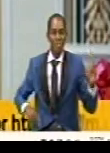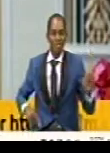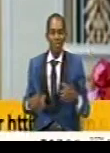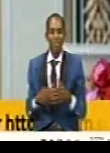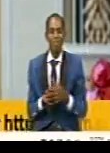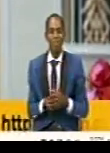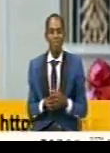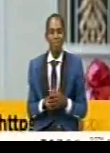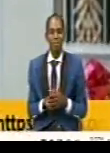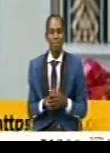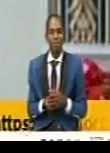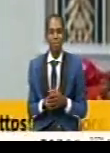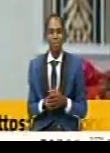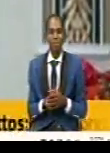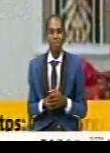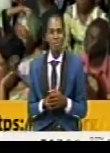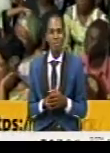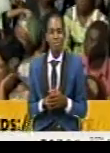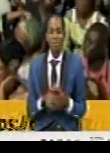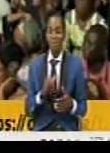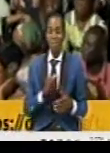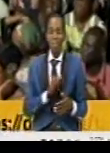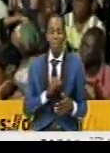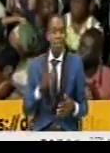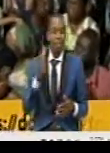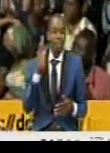Short praise the Lord!